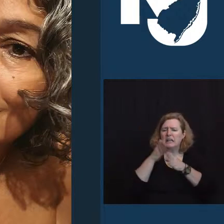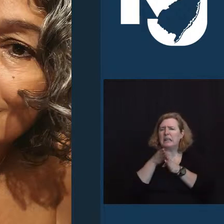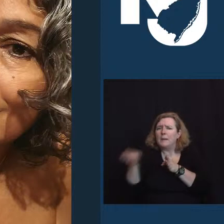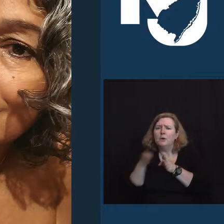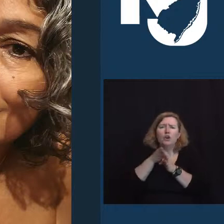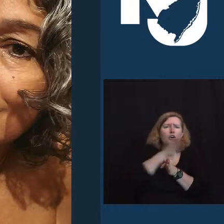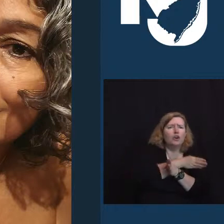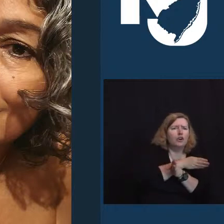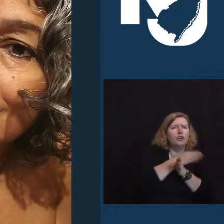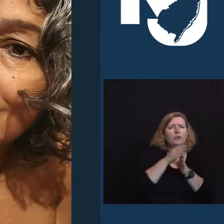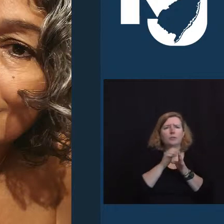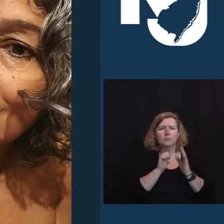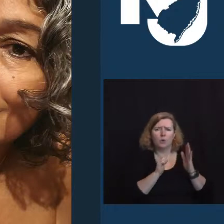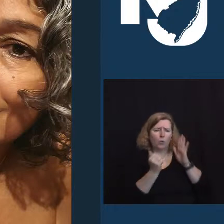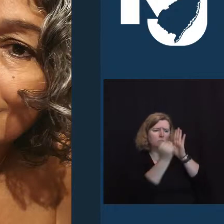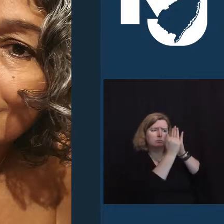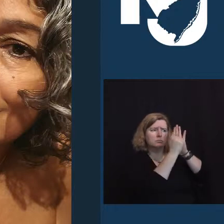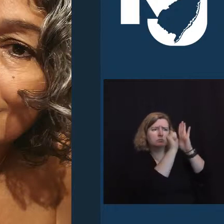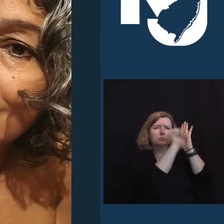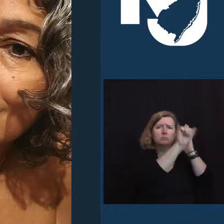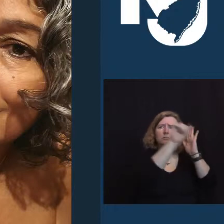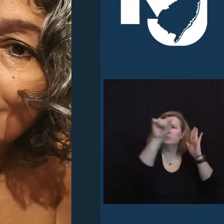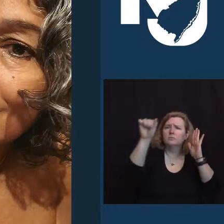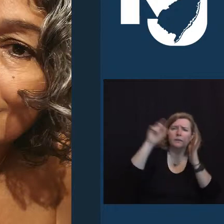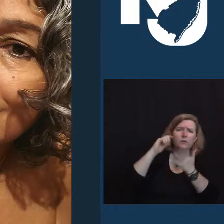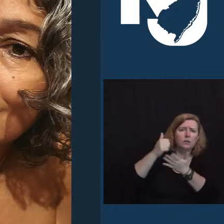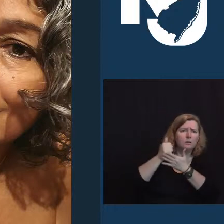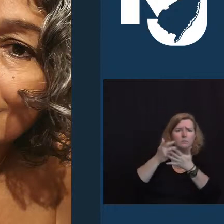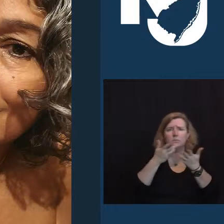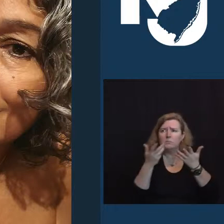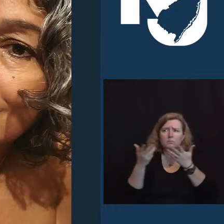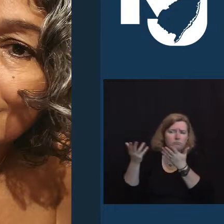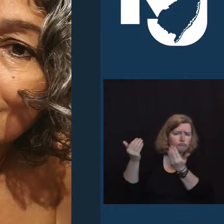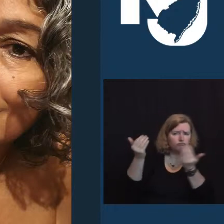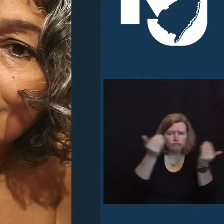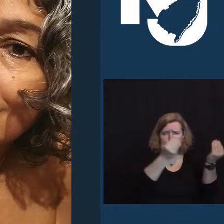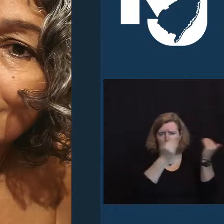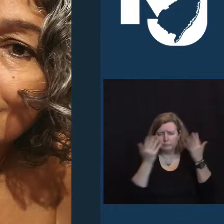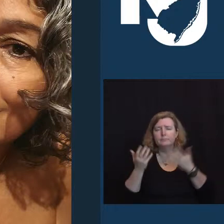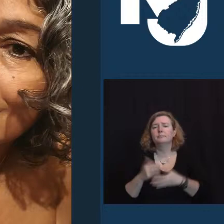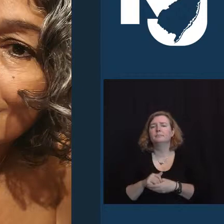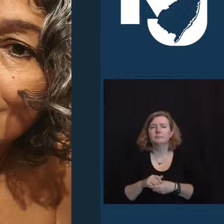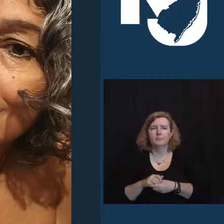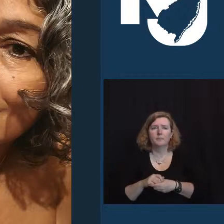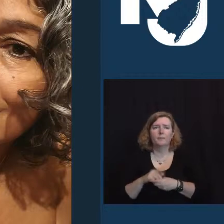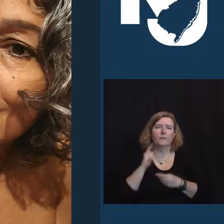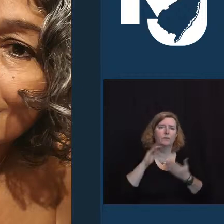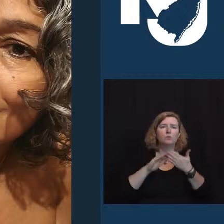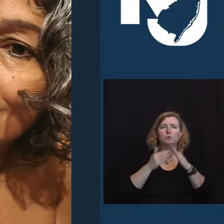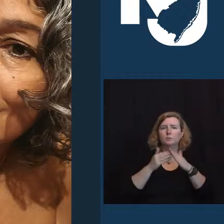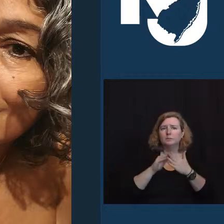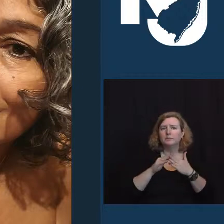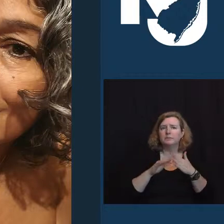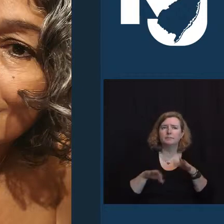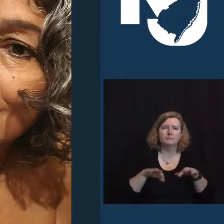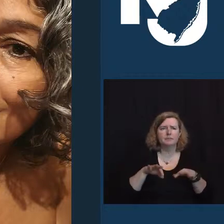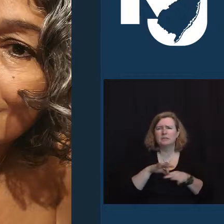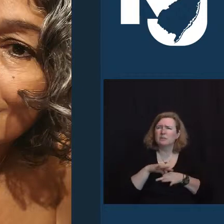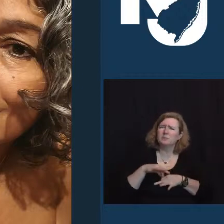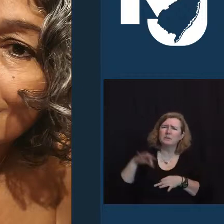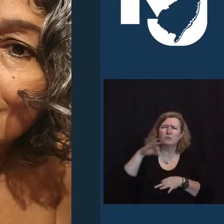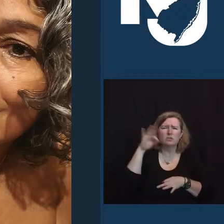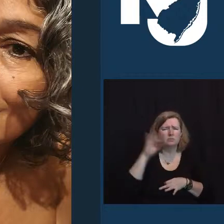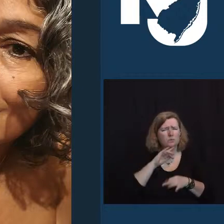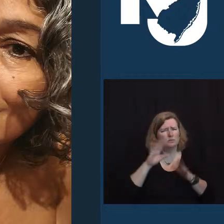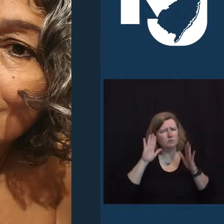needed to make it through. We know that community spirit isn't unique in our state, but Doris exemplifies